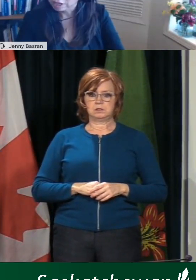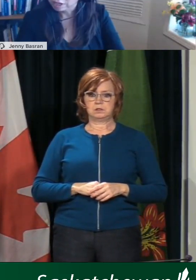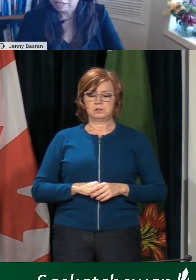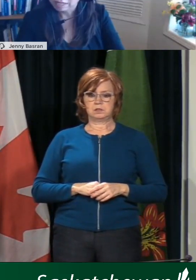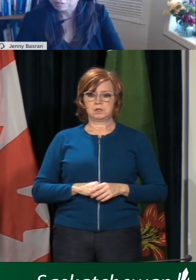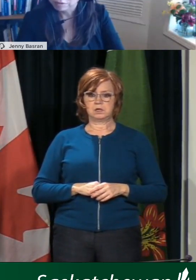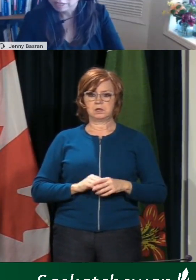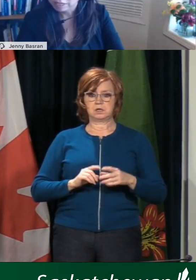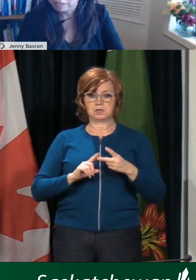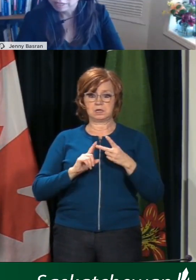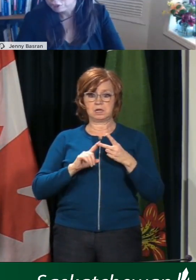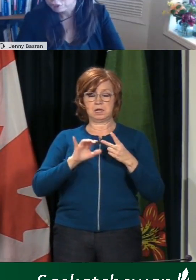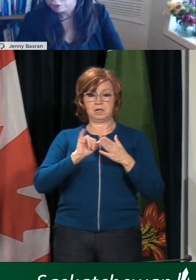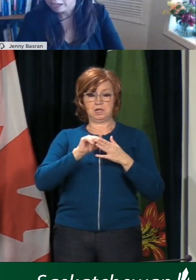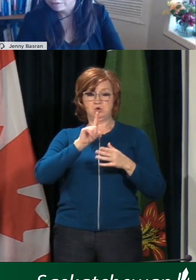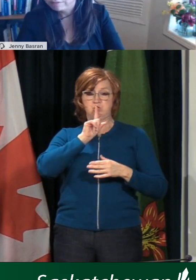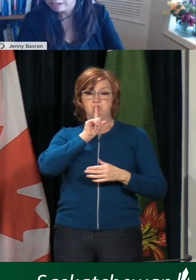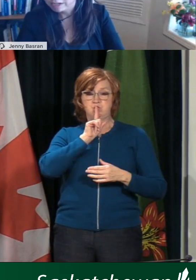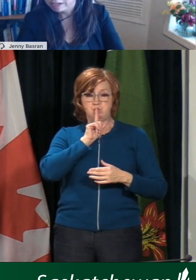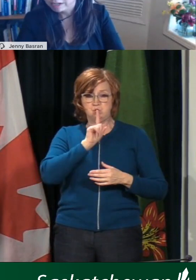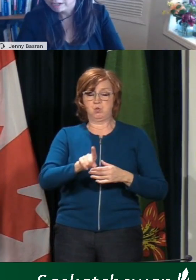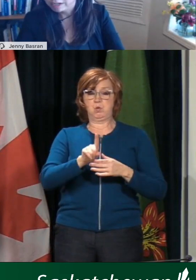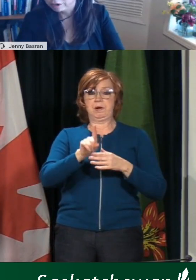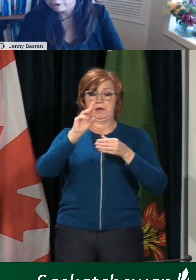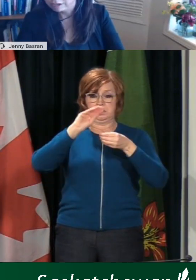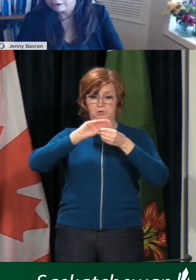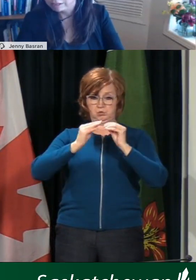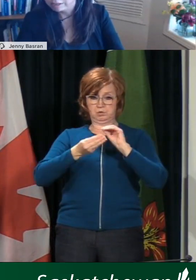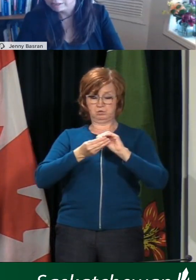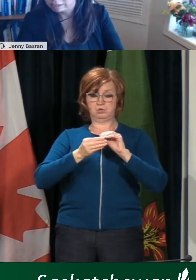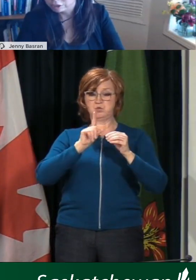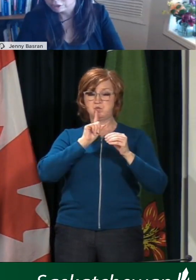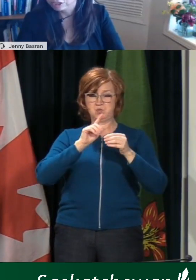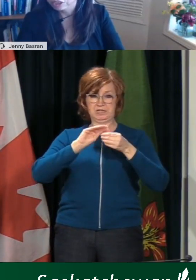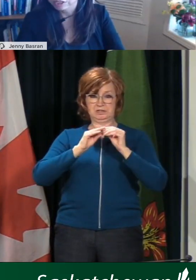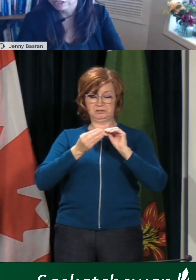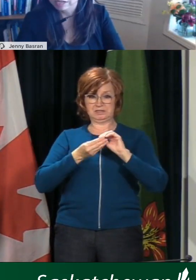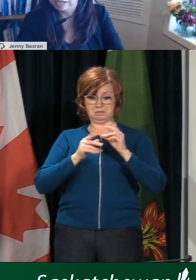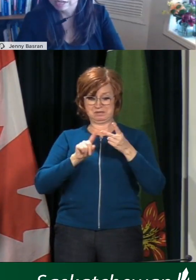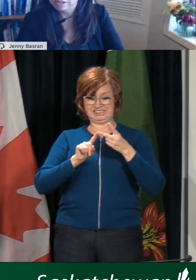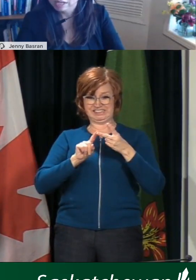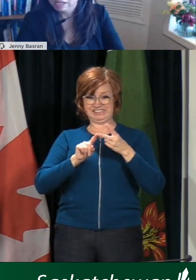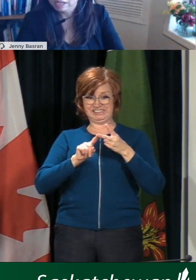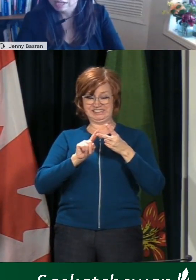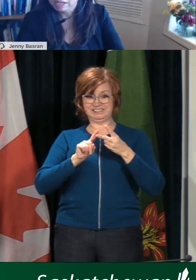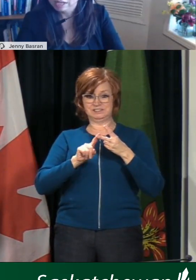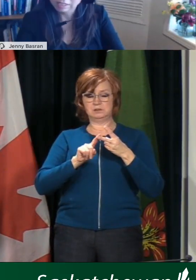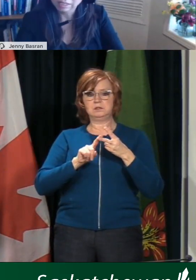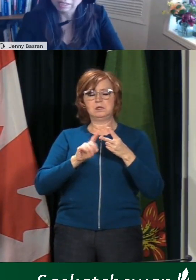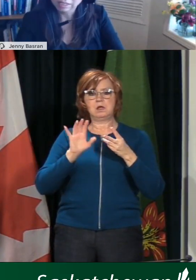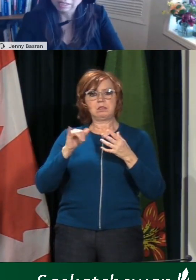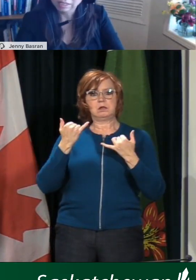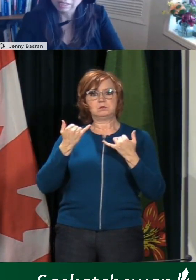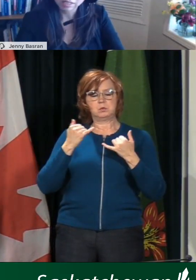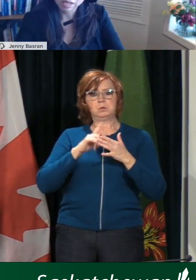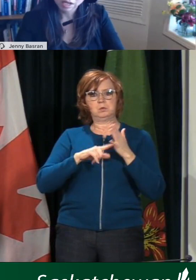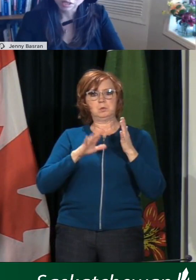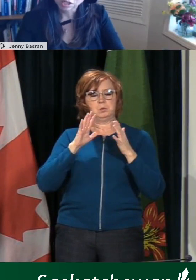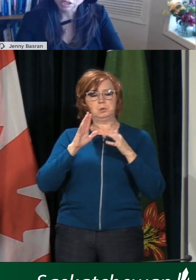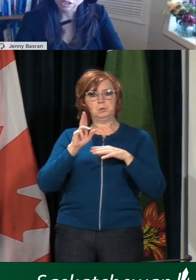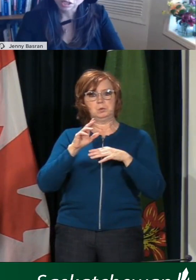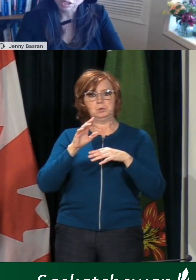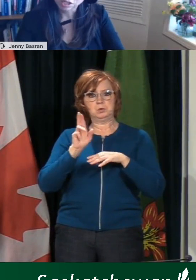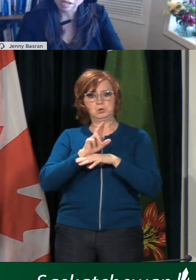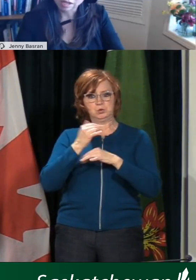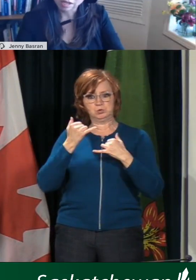today, is really helpful in determining how effective we currently are in the current situation right now, and can be used as a guidepost when